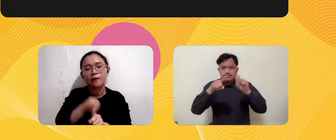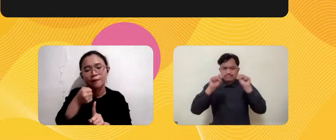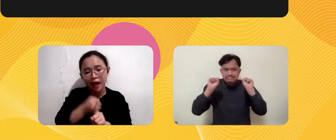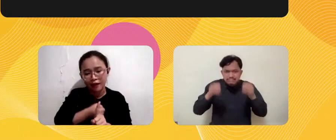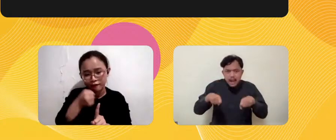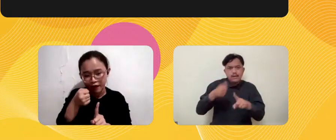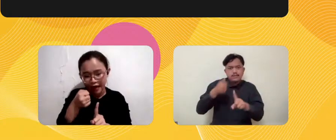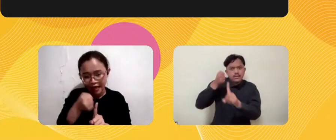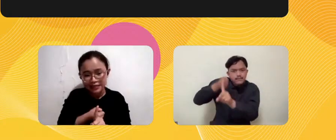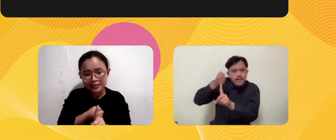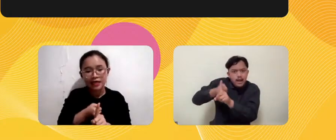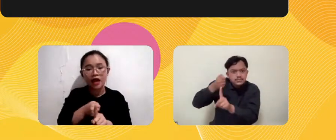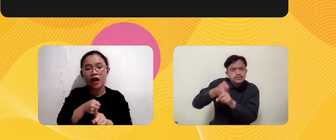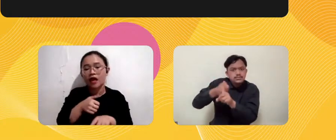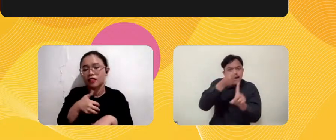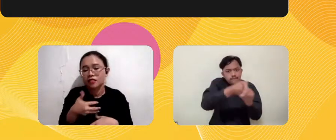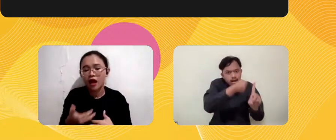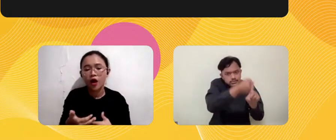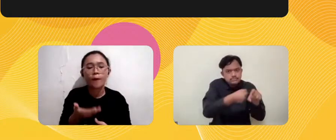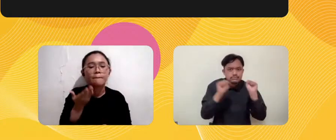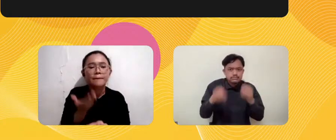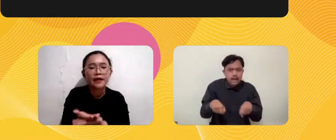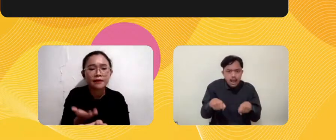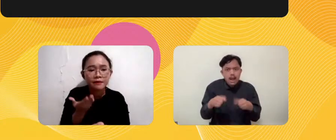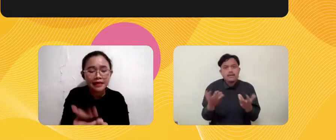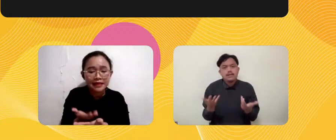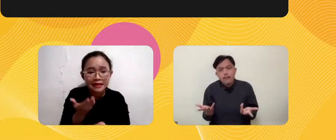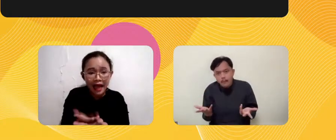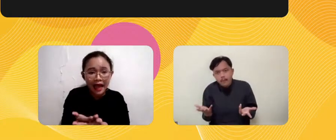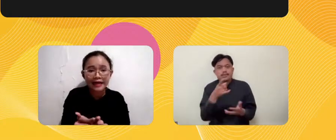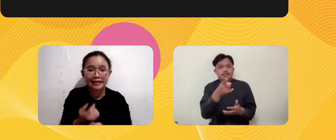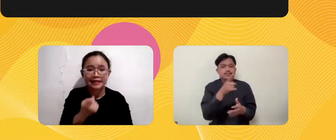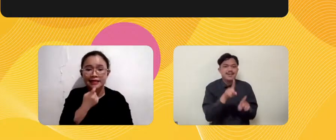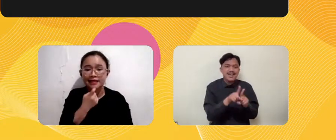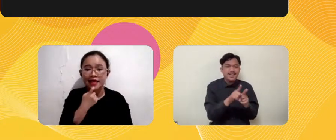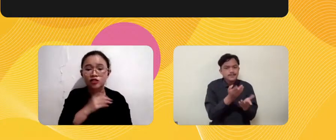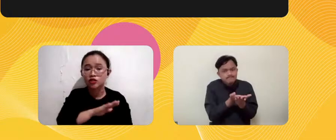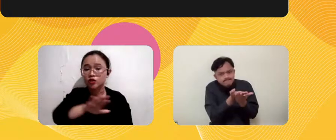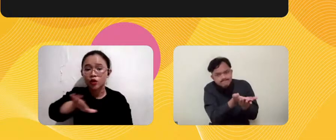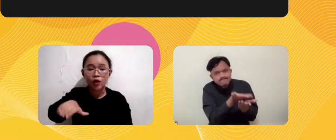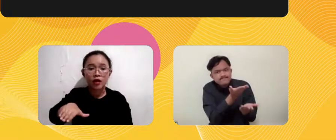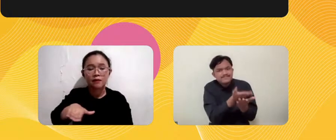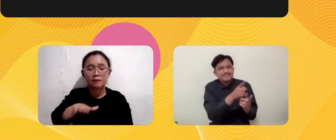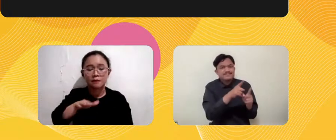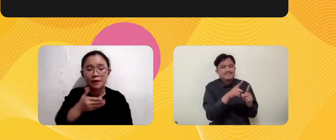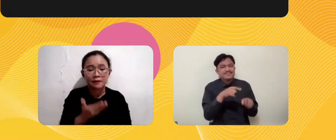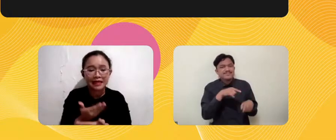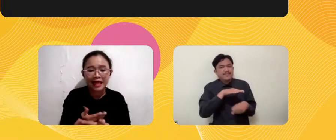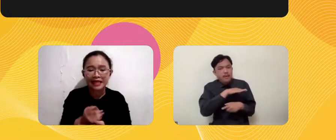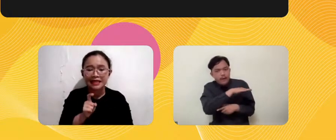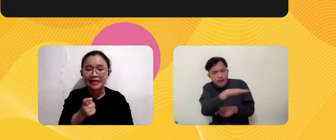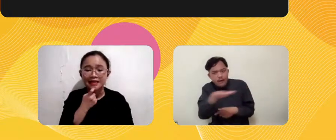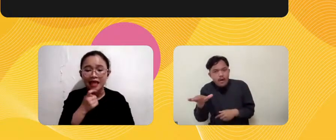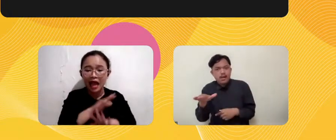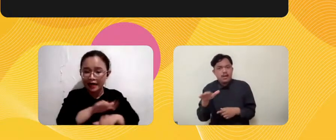promote legal reforms to end child marriages. So yeah, that's it.